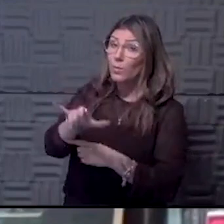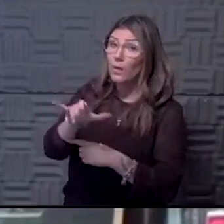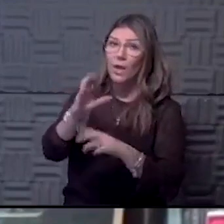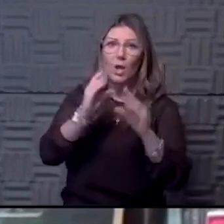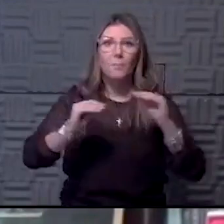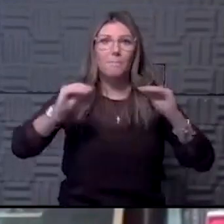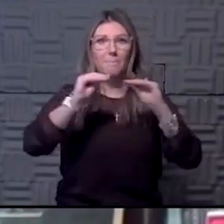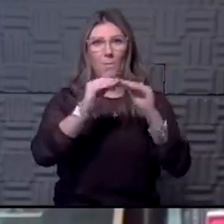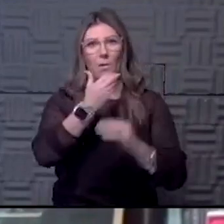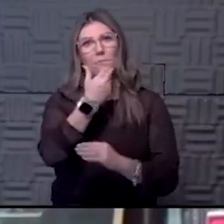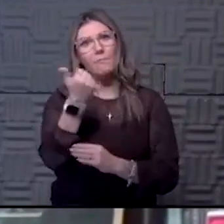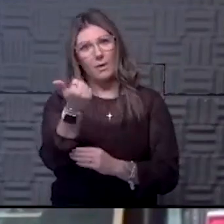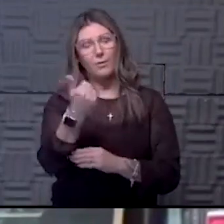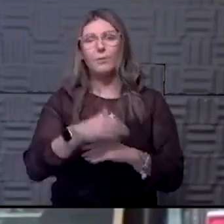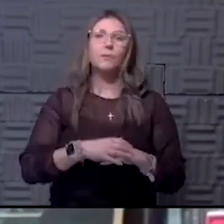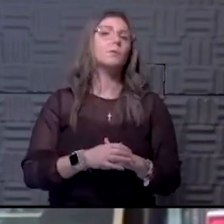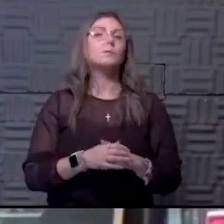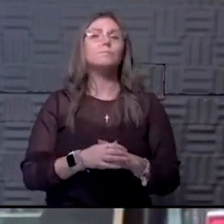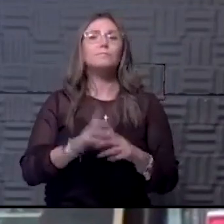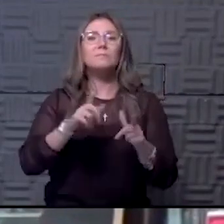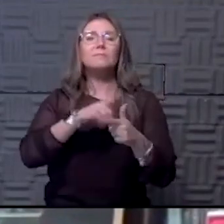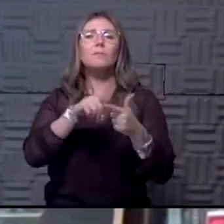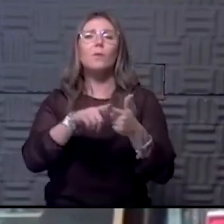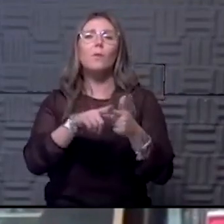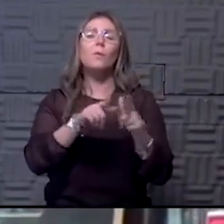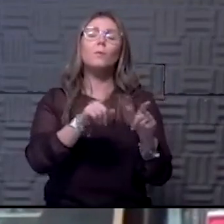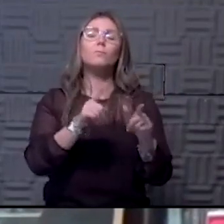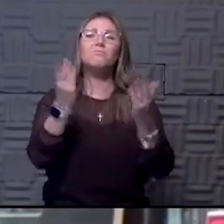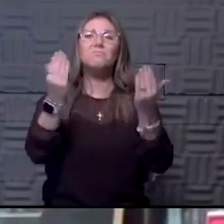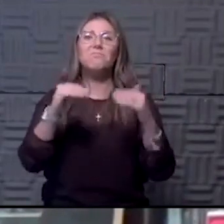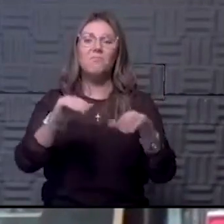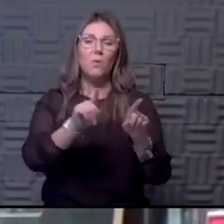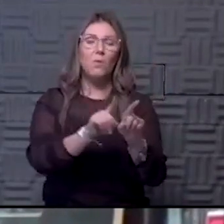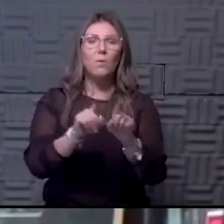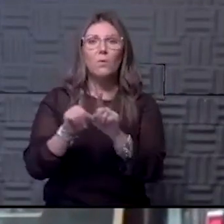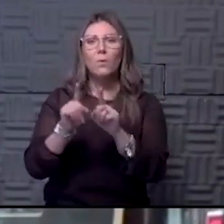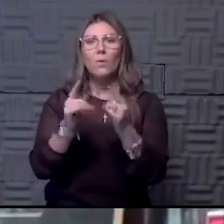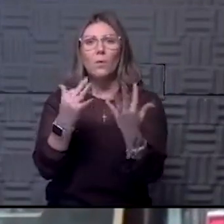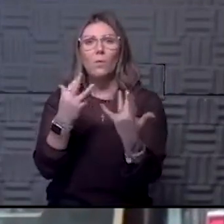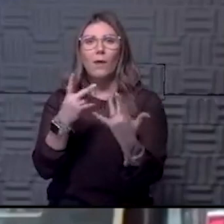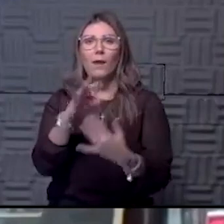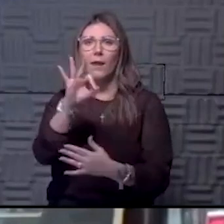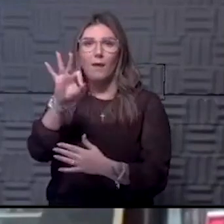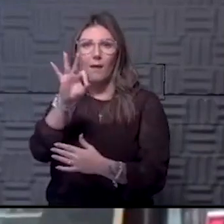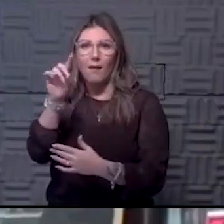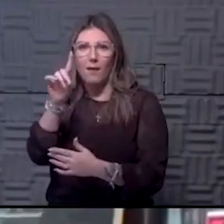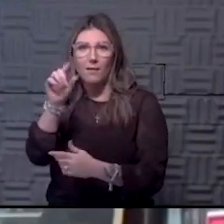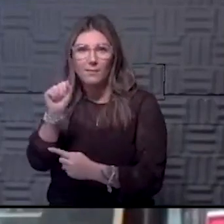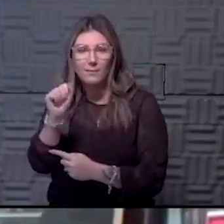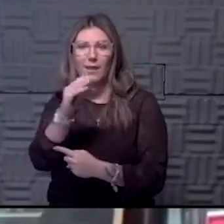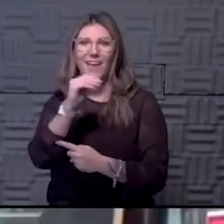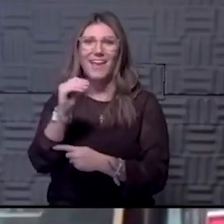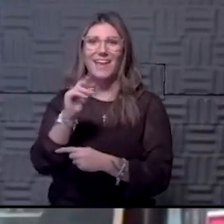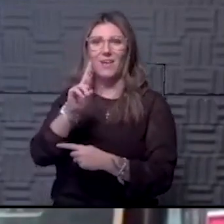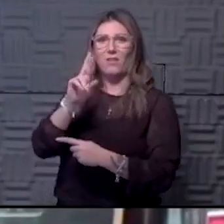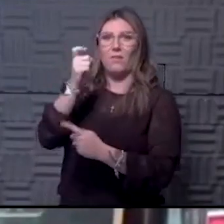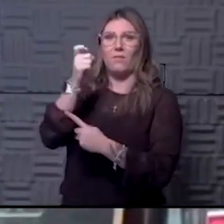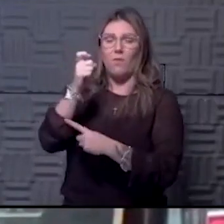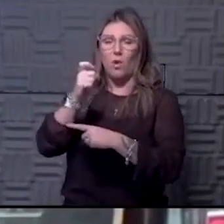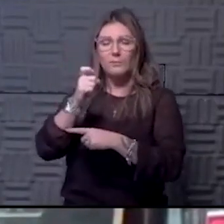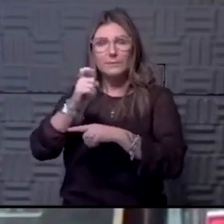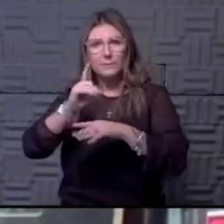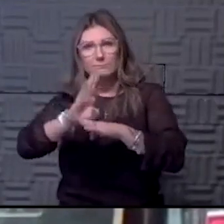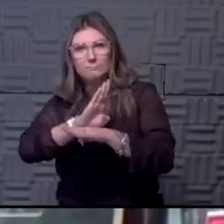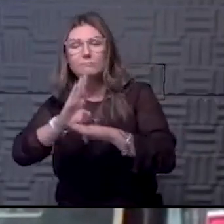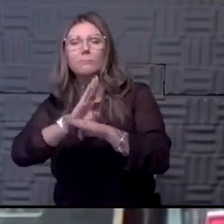is better. And then we're waiting on the FDA and the other two manufacturing pharmaceutical companies to get